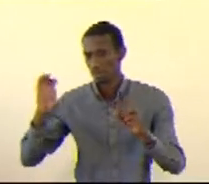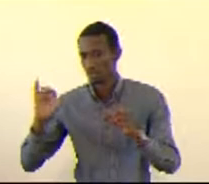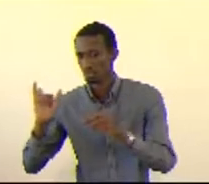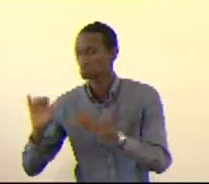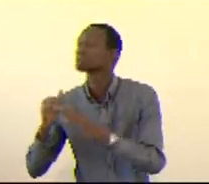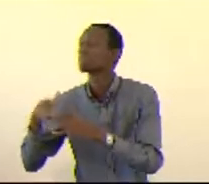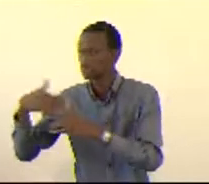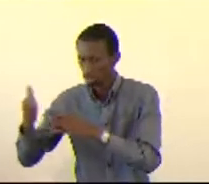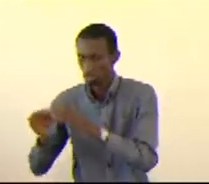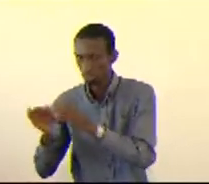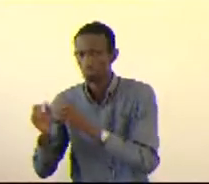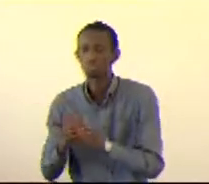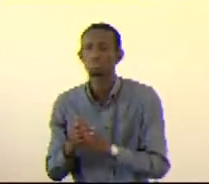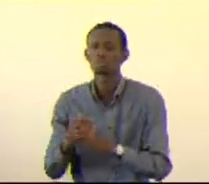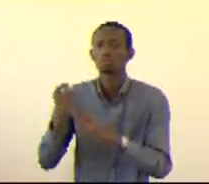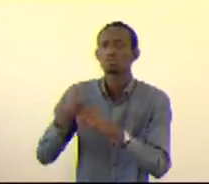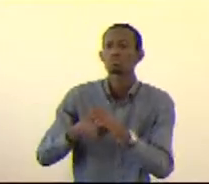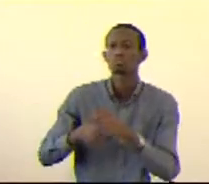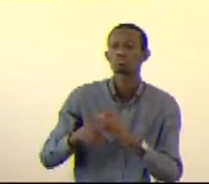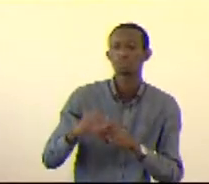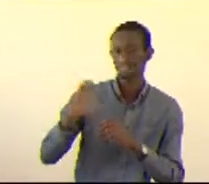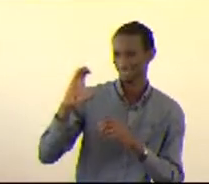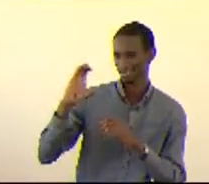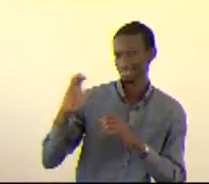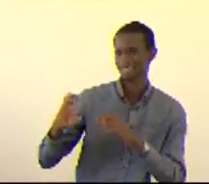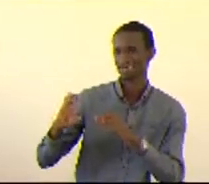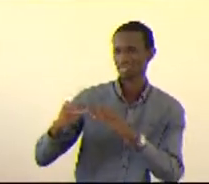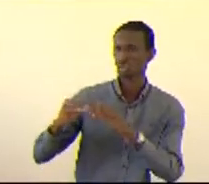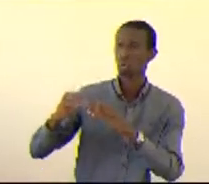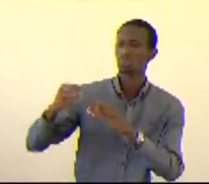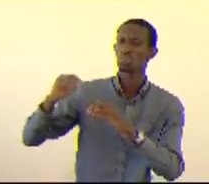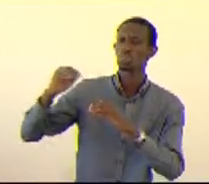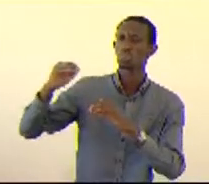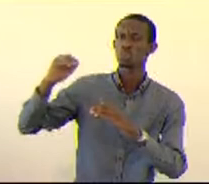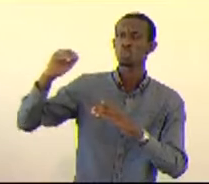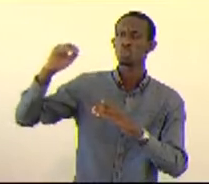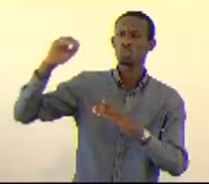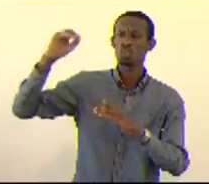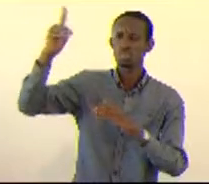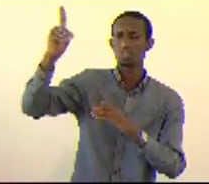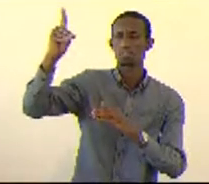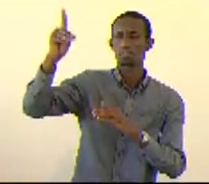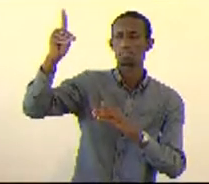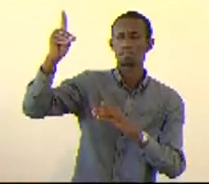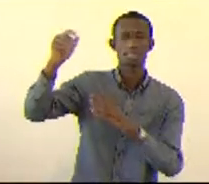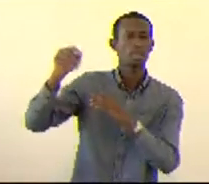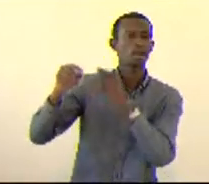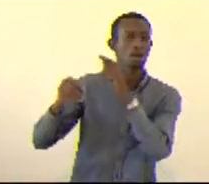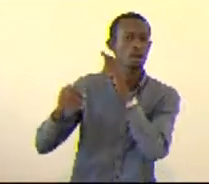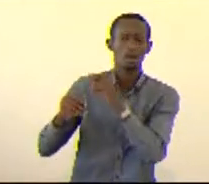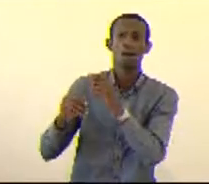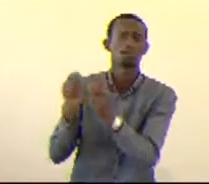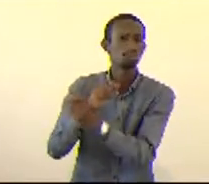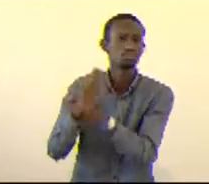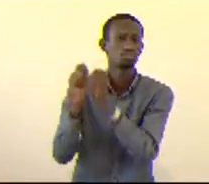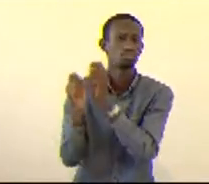to D, it means all the ice has now melted. Remember the beginning point, ice begins to melt